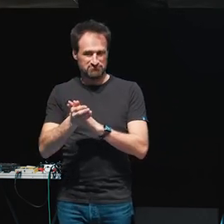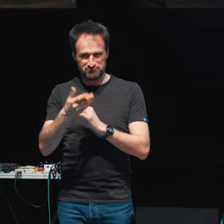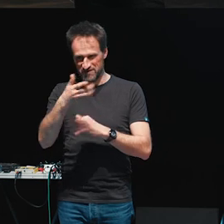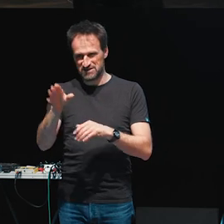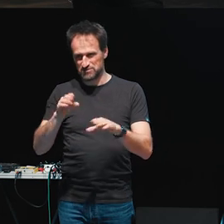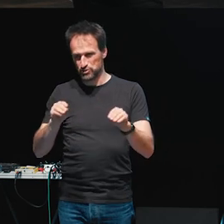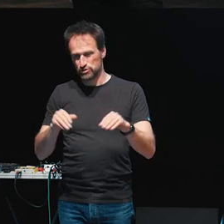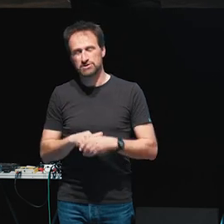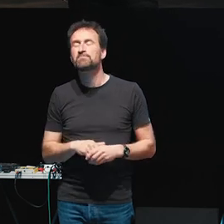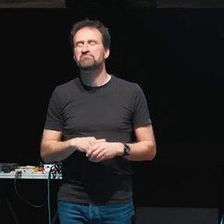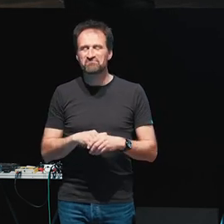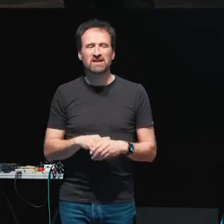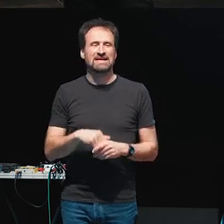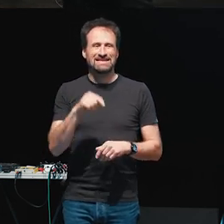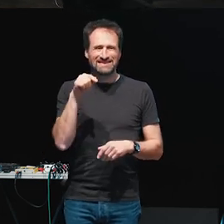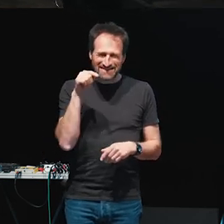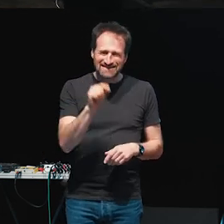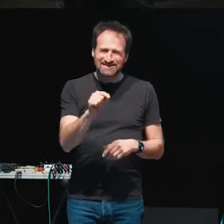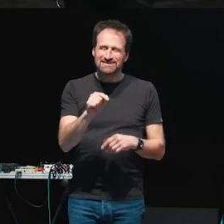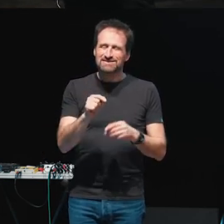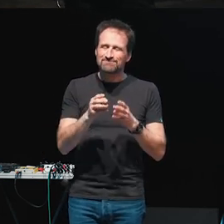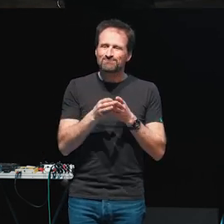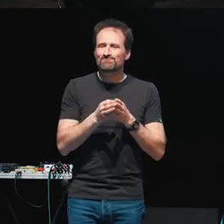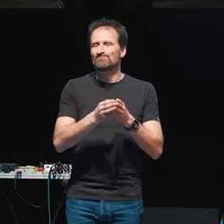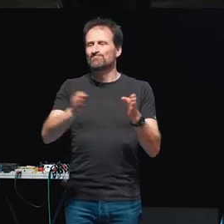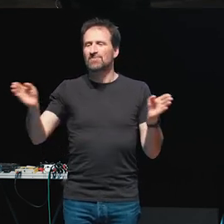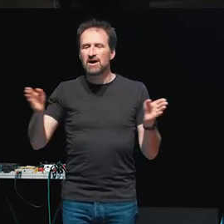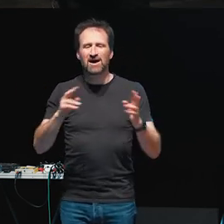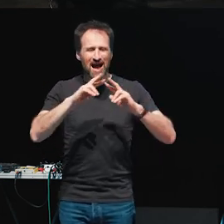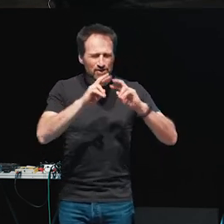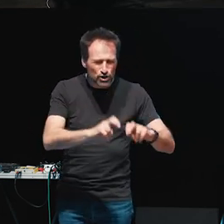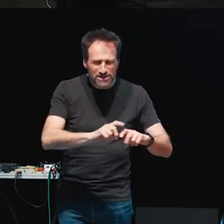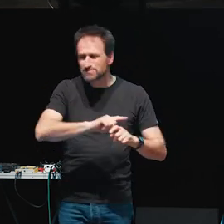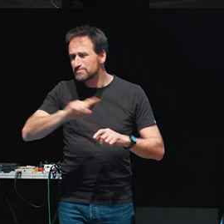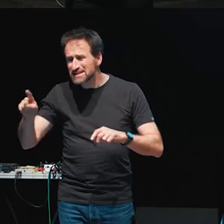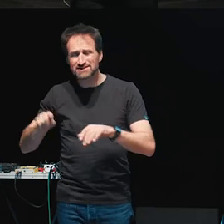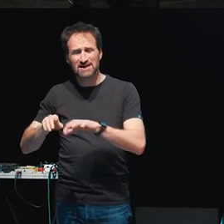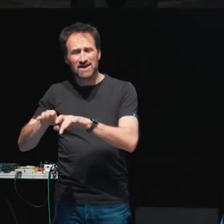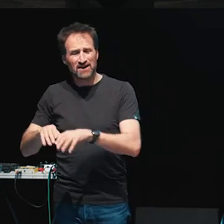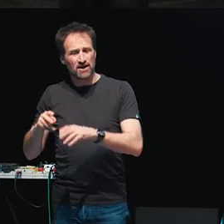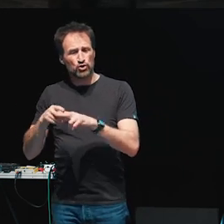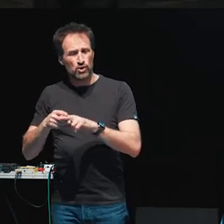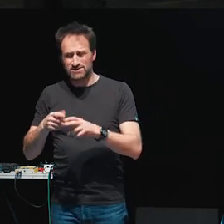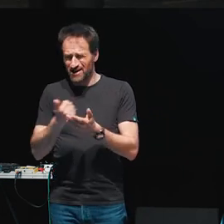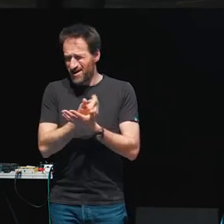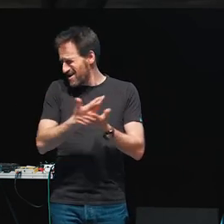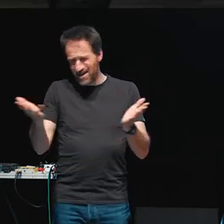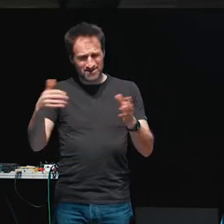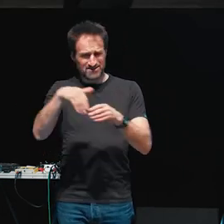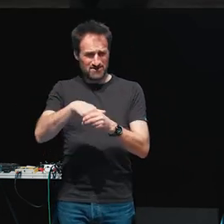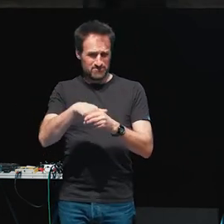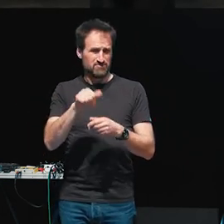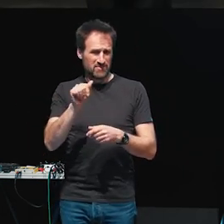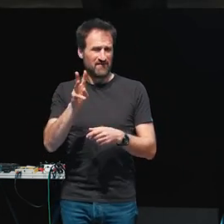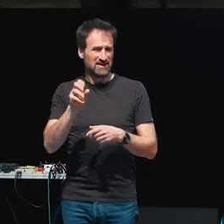because the actual range from like analytics to development tools, and you can even do a lot of networking with them, and even IoT